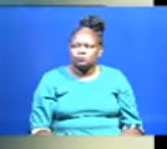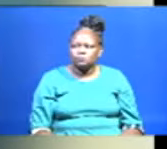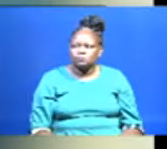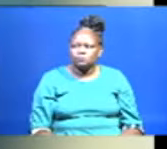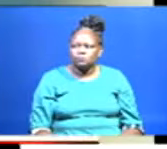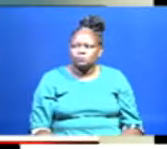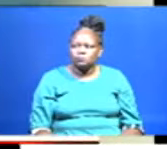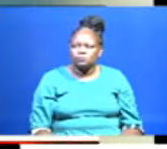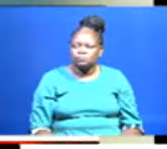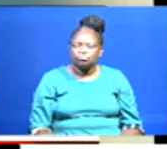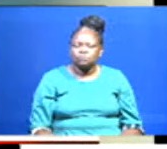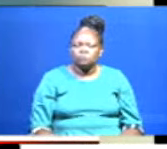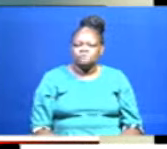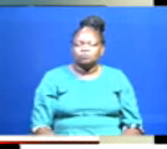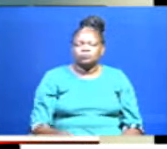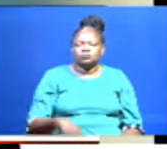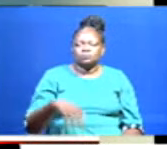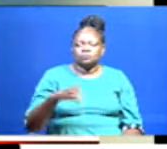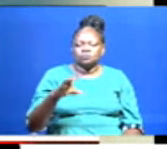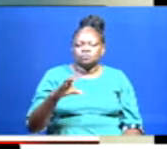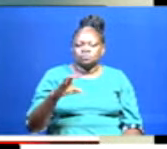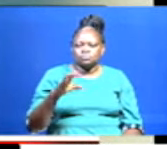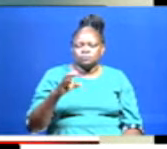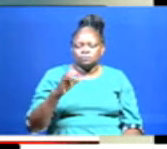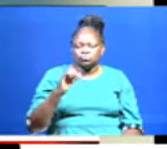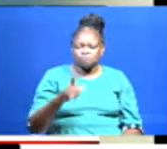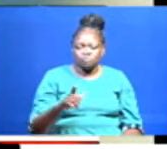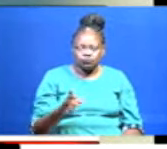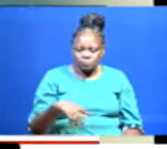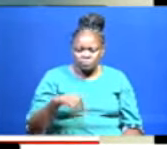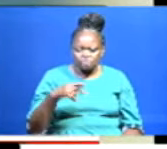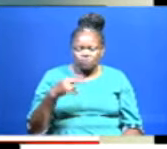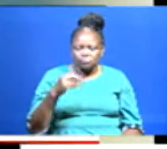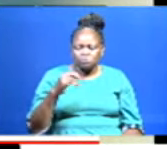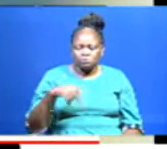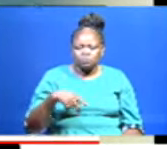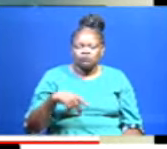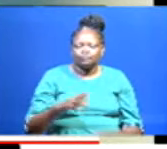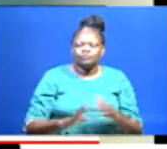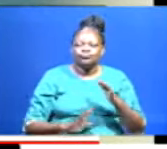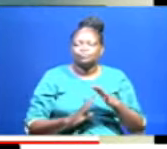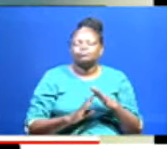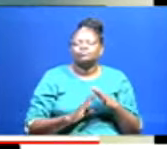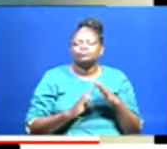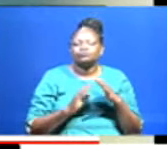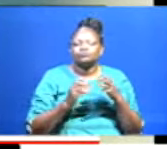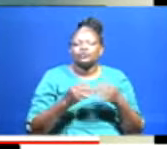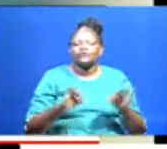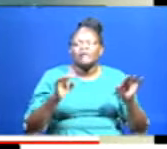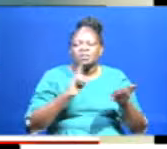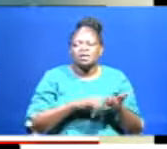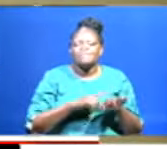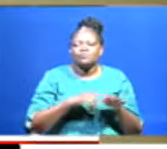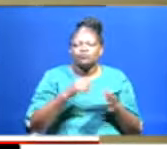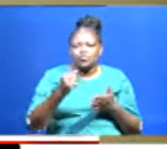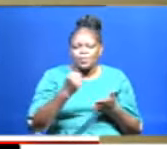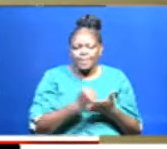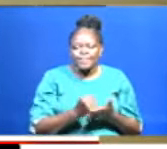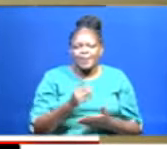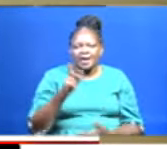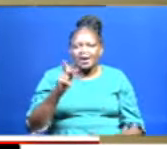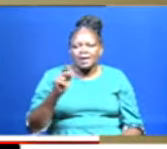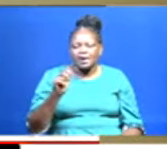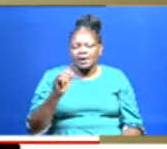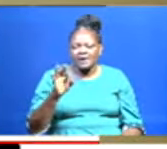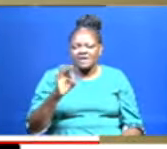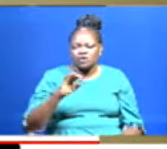Lieutenant Colonel Philip Kiprotich Serem was already a senior officer when he was nominated by the Kenya Air Force to go